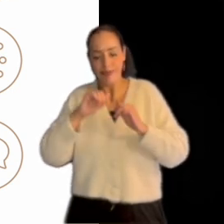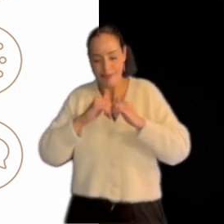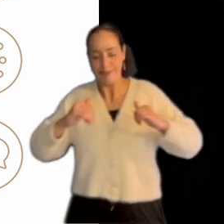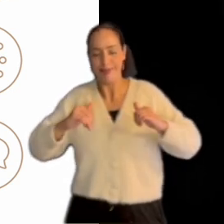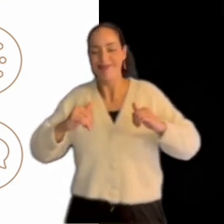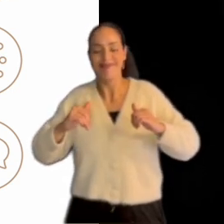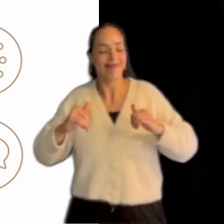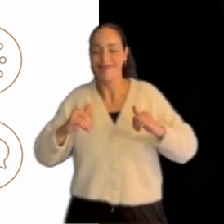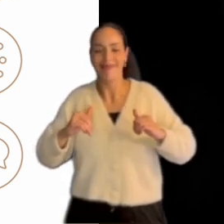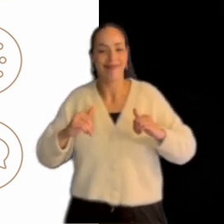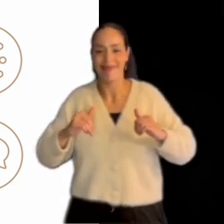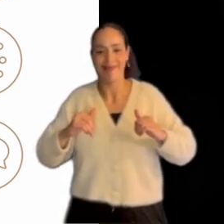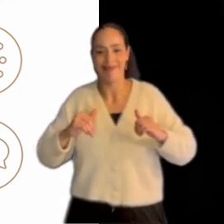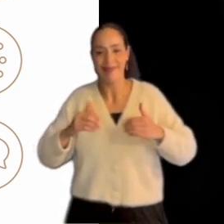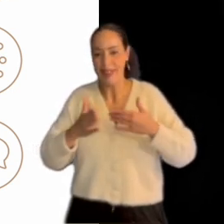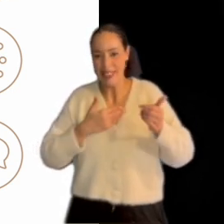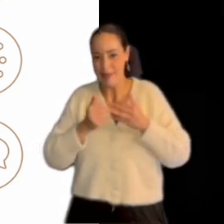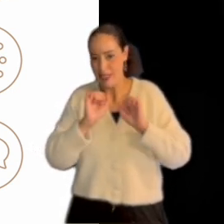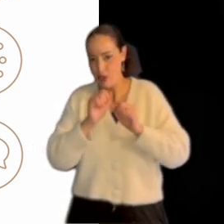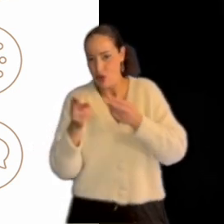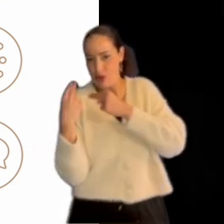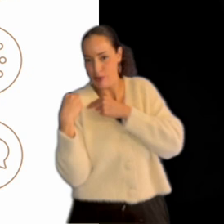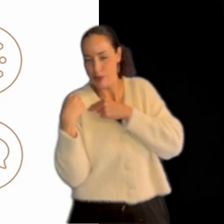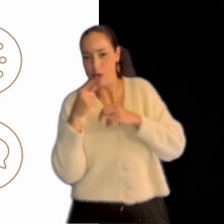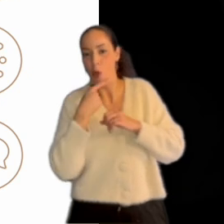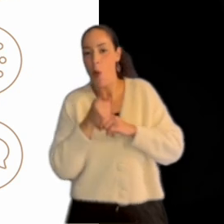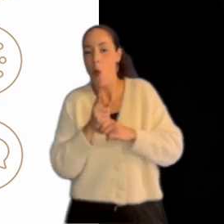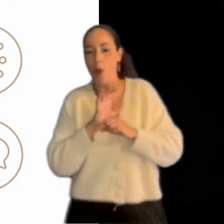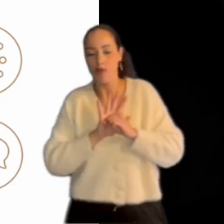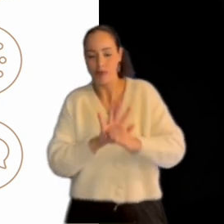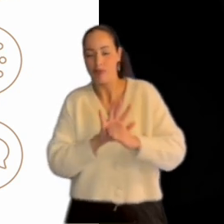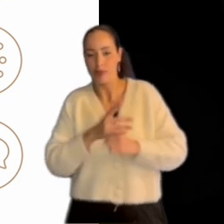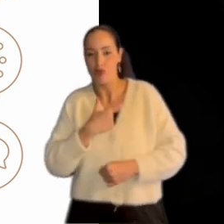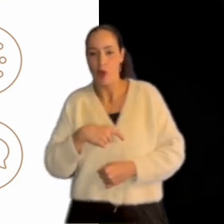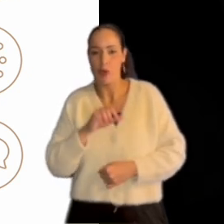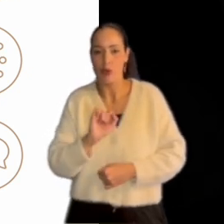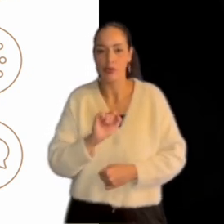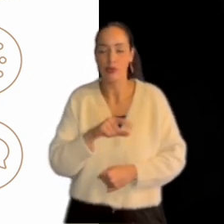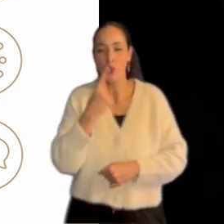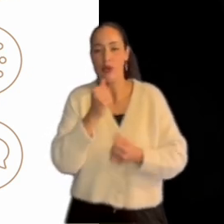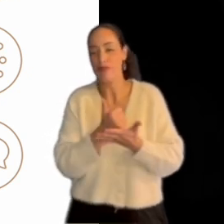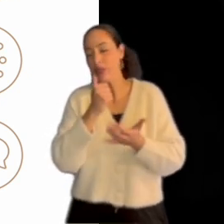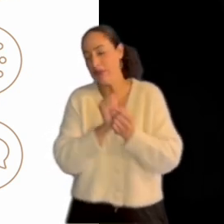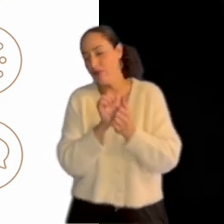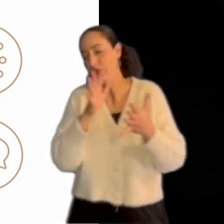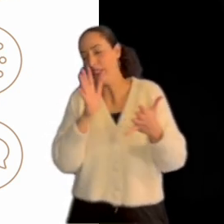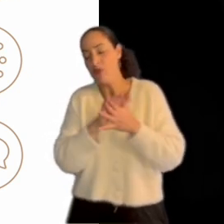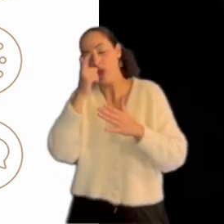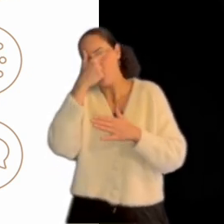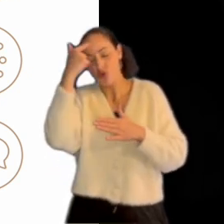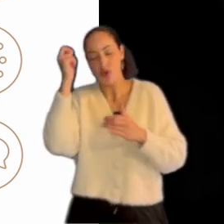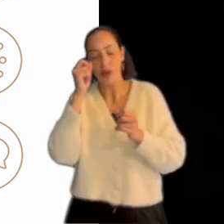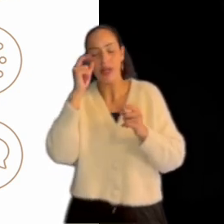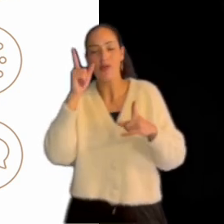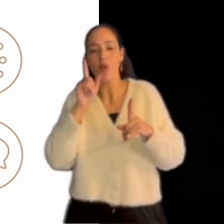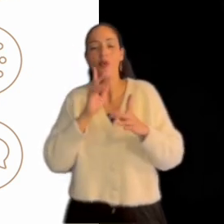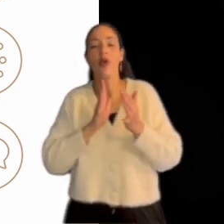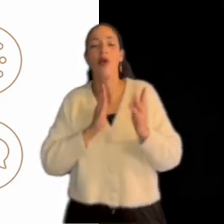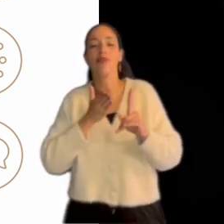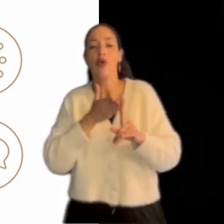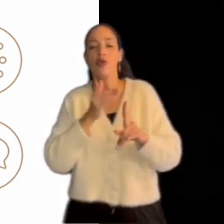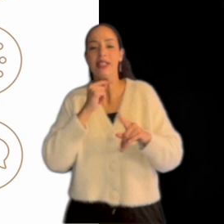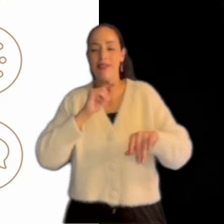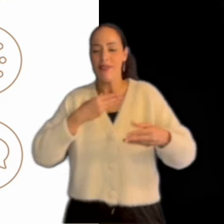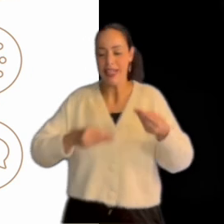trauma-informed approach is this flexibility to respond to whatever might arise. Whilst we may not be able to assist with all of the needs and wants that are